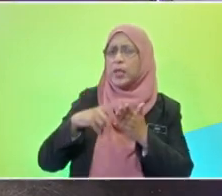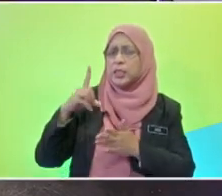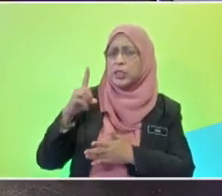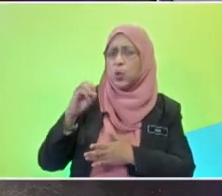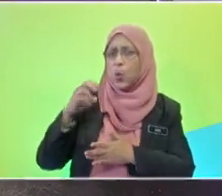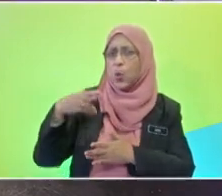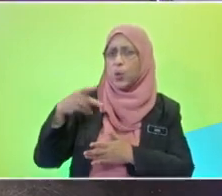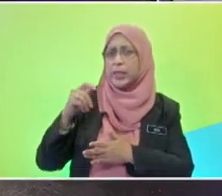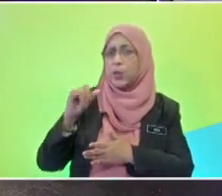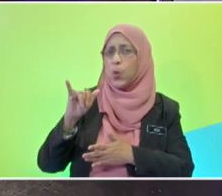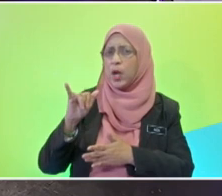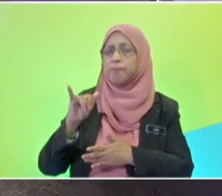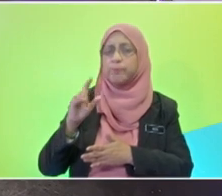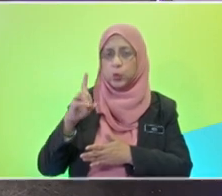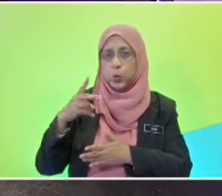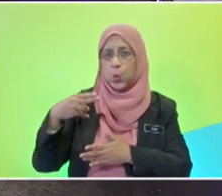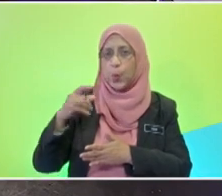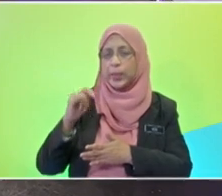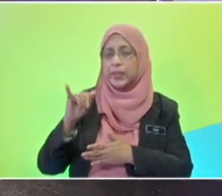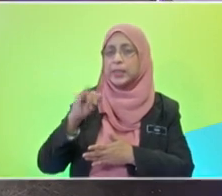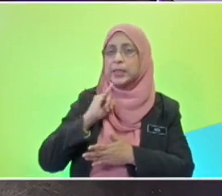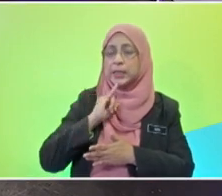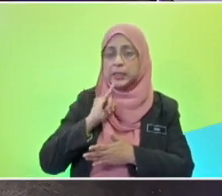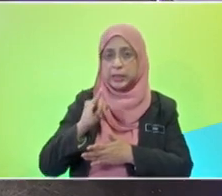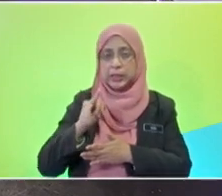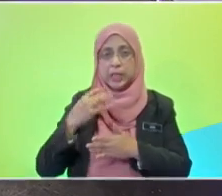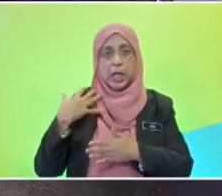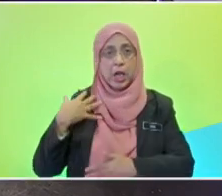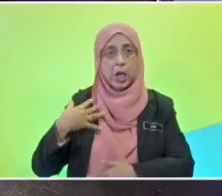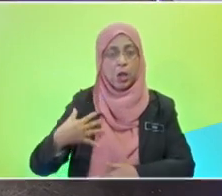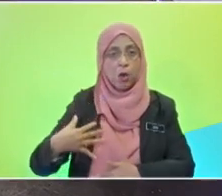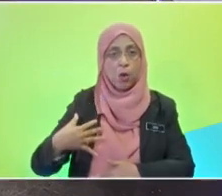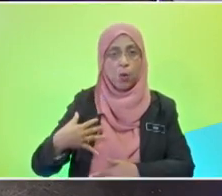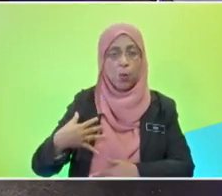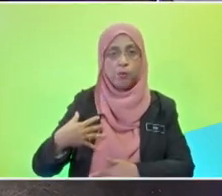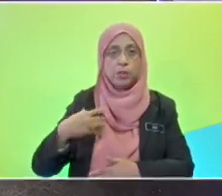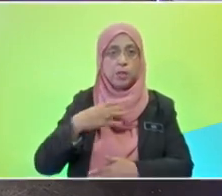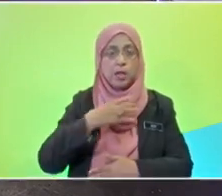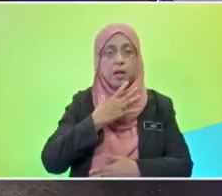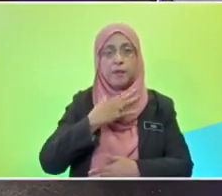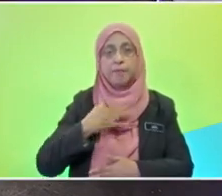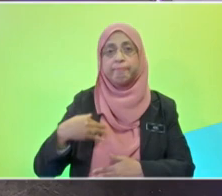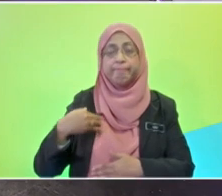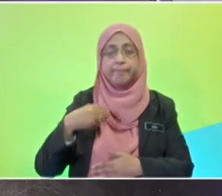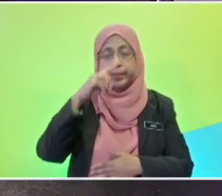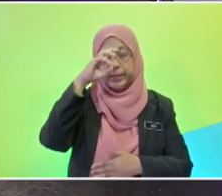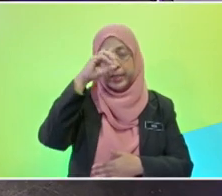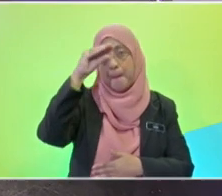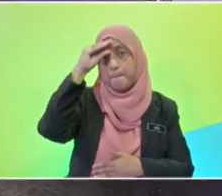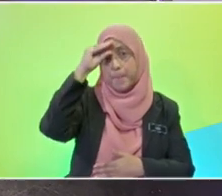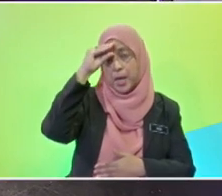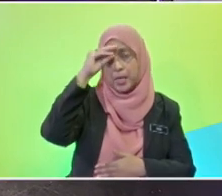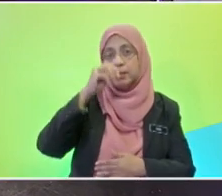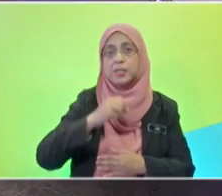dhoti? Dhoti is a cloth wrapped around an Indian man's